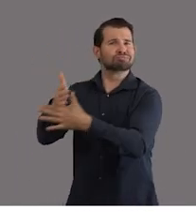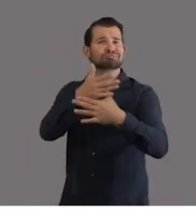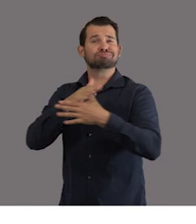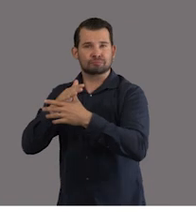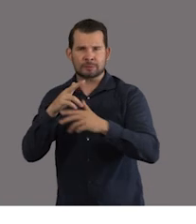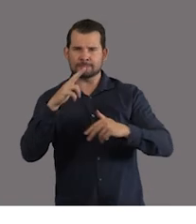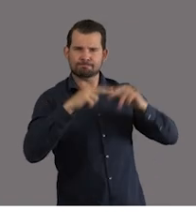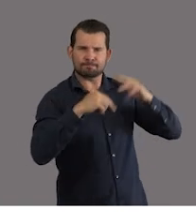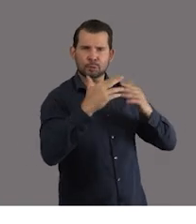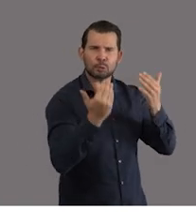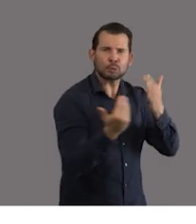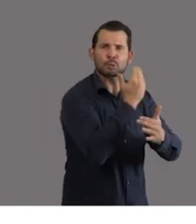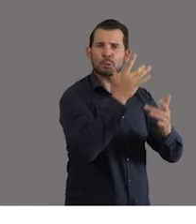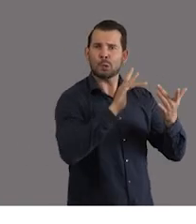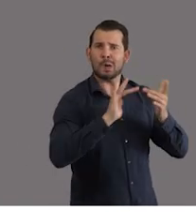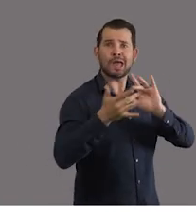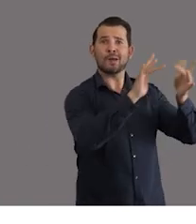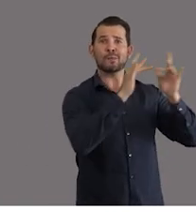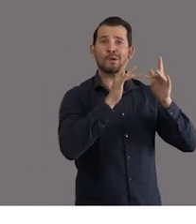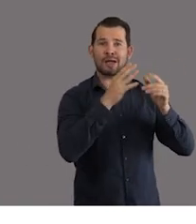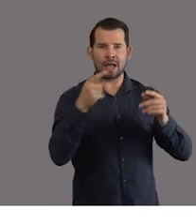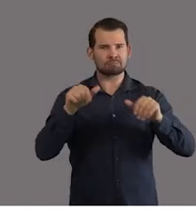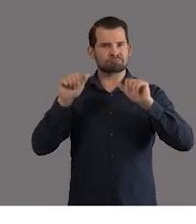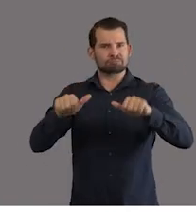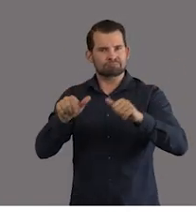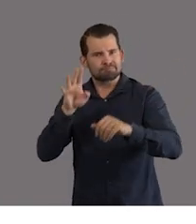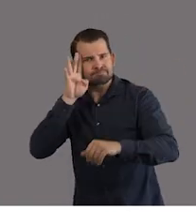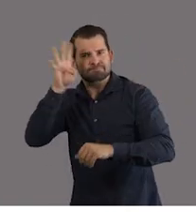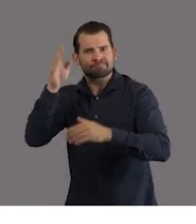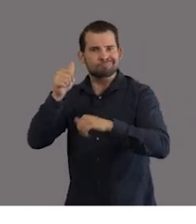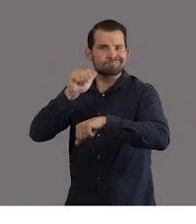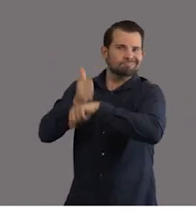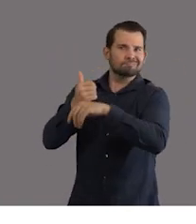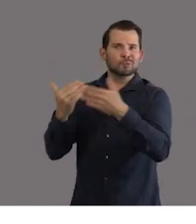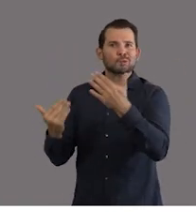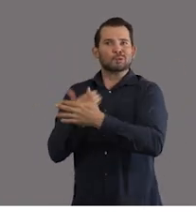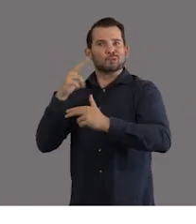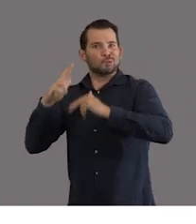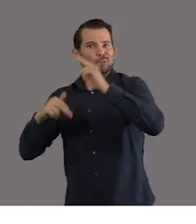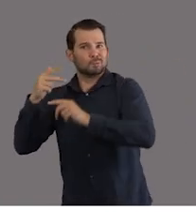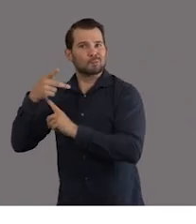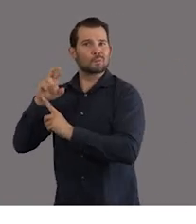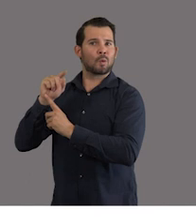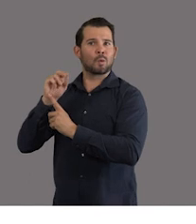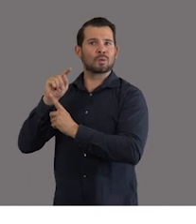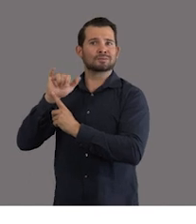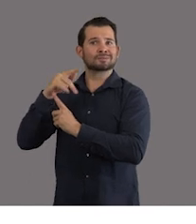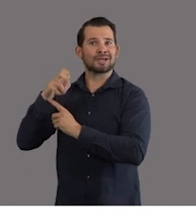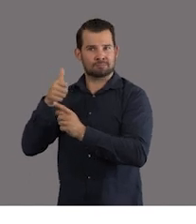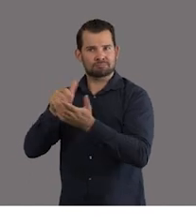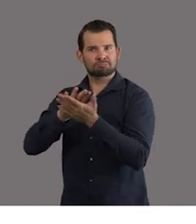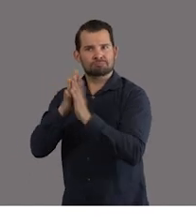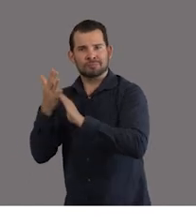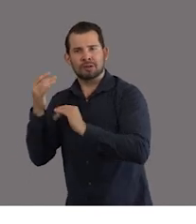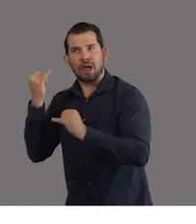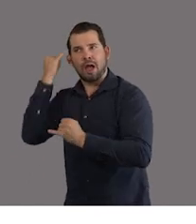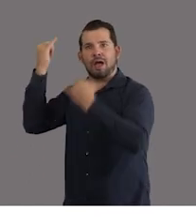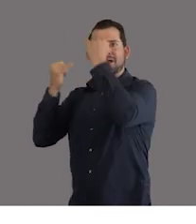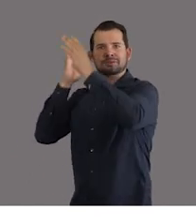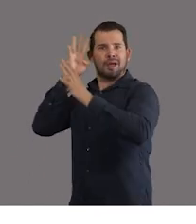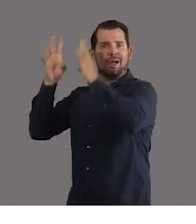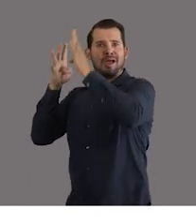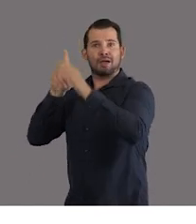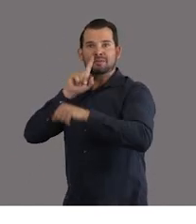prototypes that can turn innovative, potentially groundbreaking ideas into reality. But what do we mean